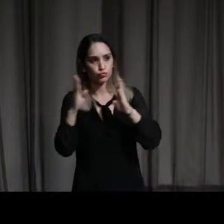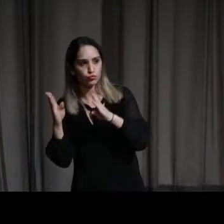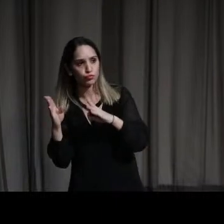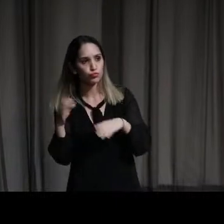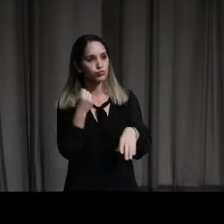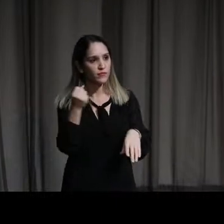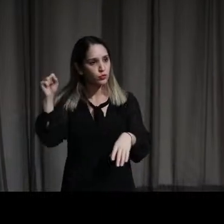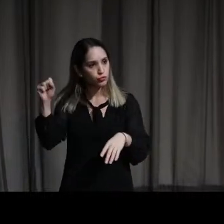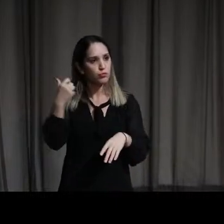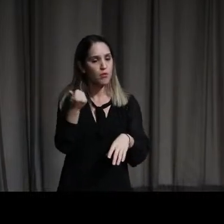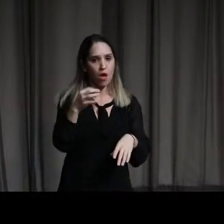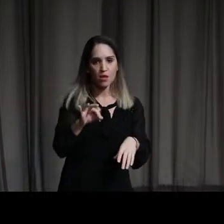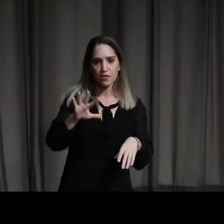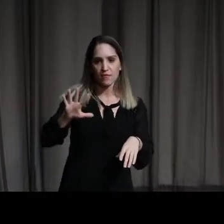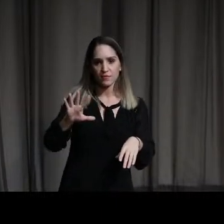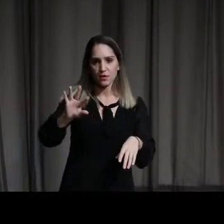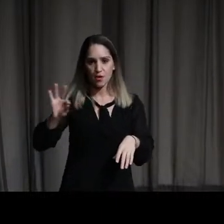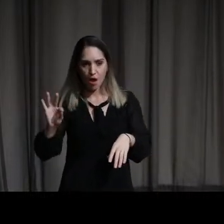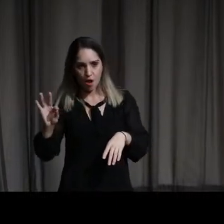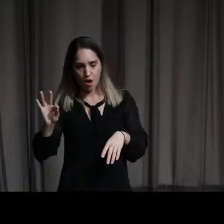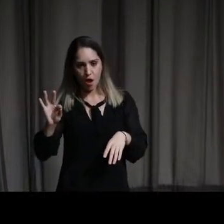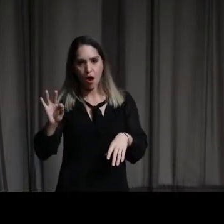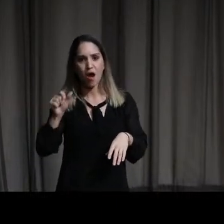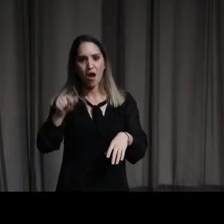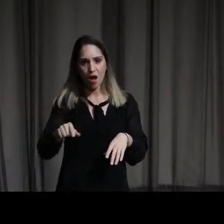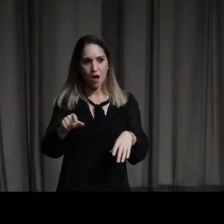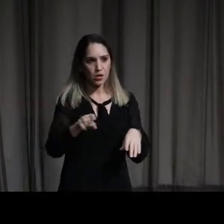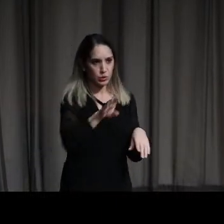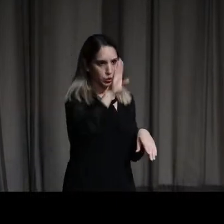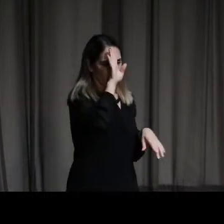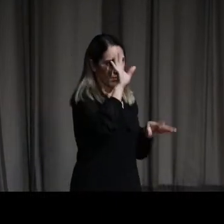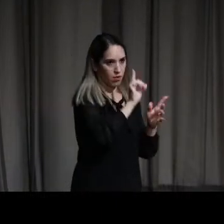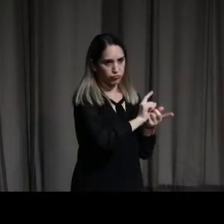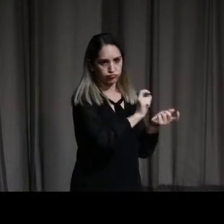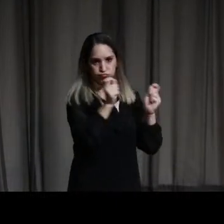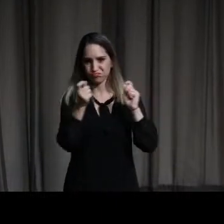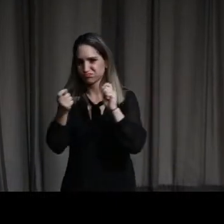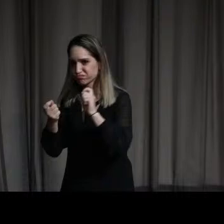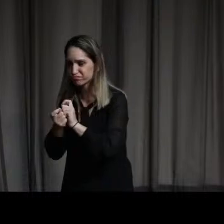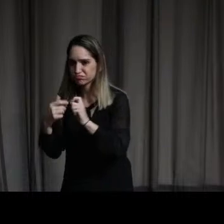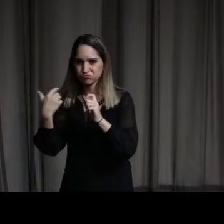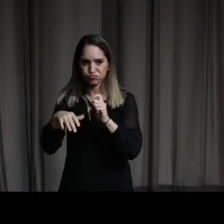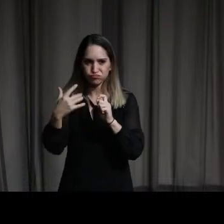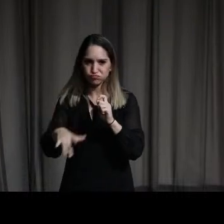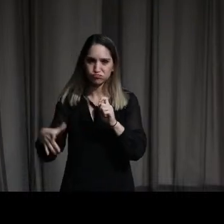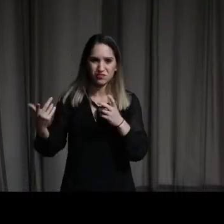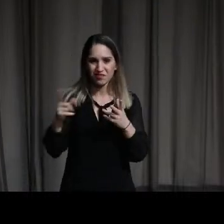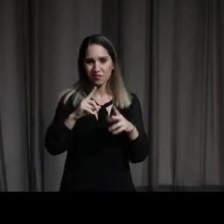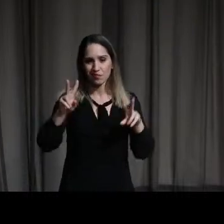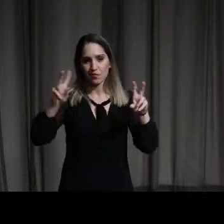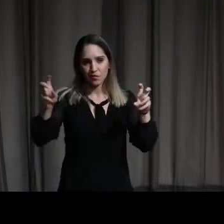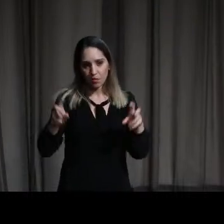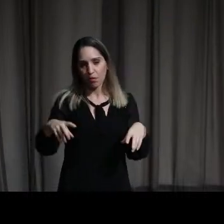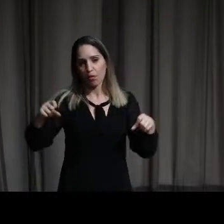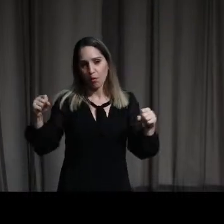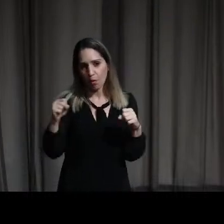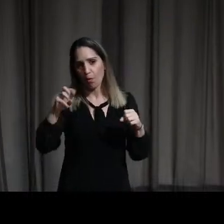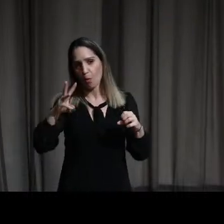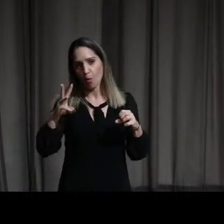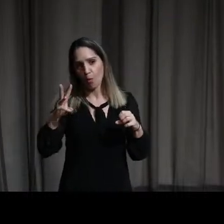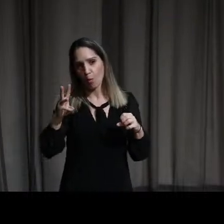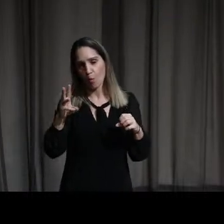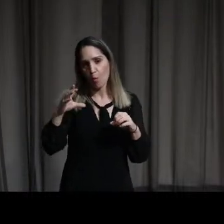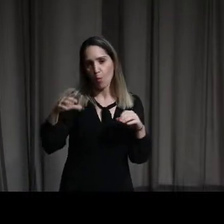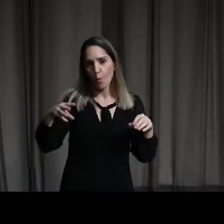revolution in 1959 that, you know, would quickly turn Cuba into the global hotspot of the Cold War and the Cuban Missile Crisis and all of that we're